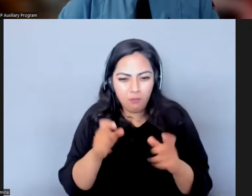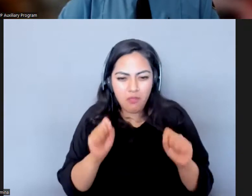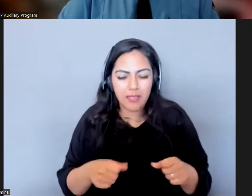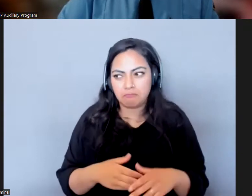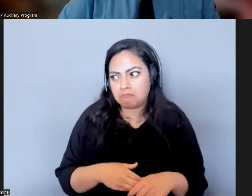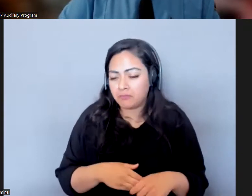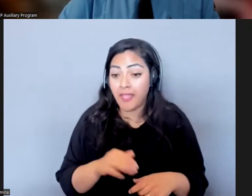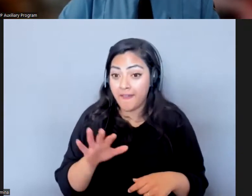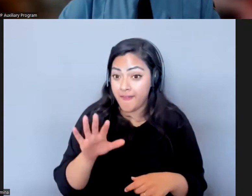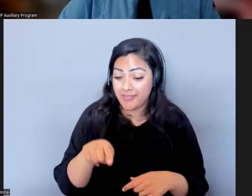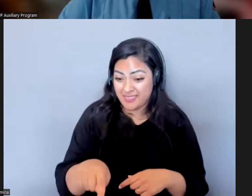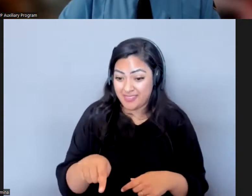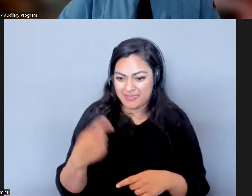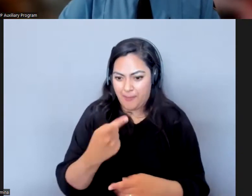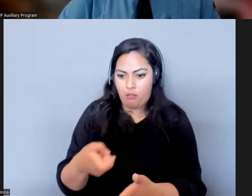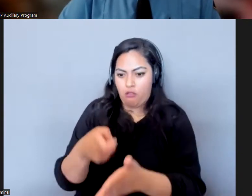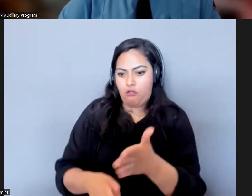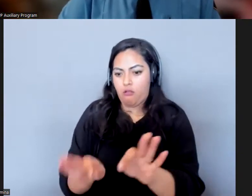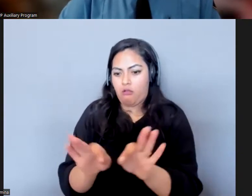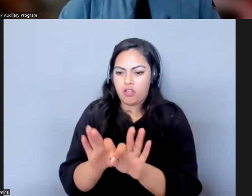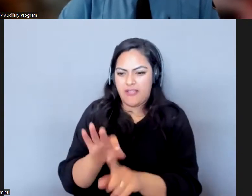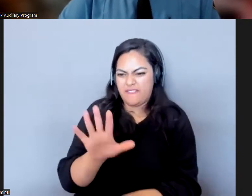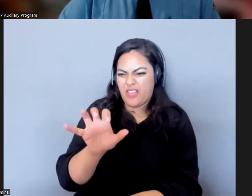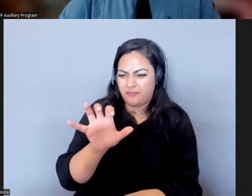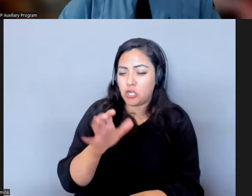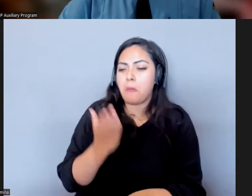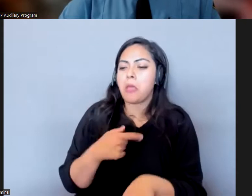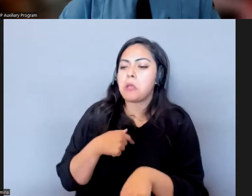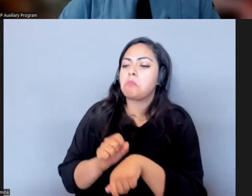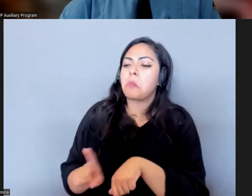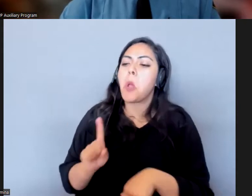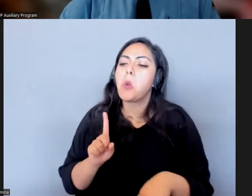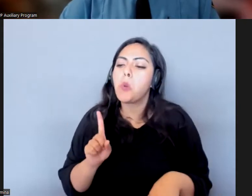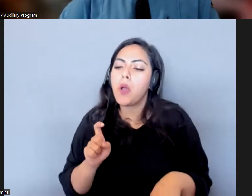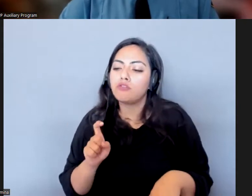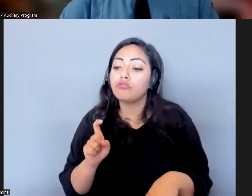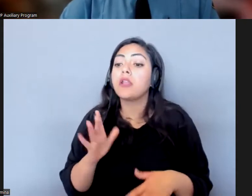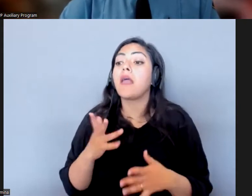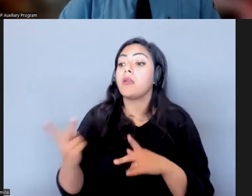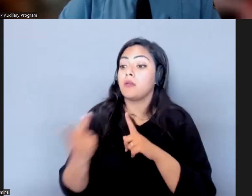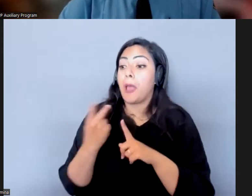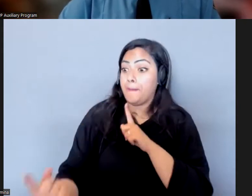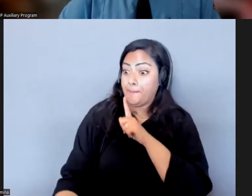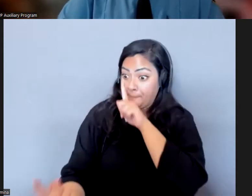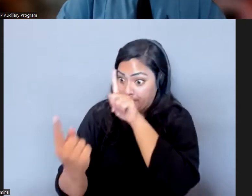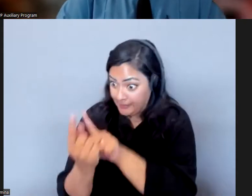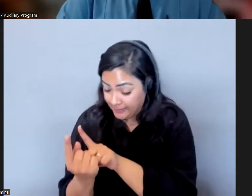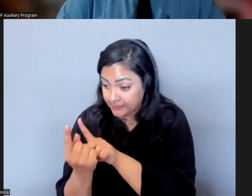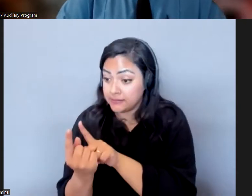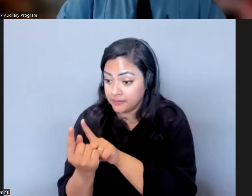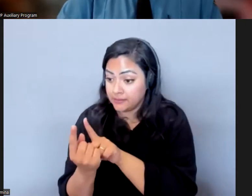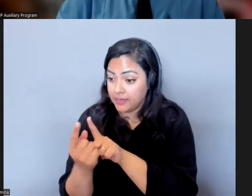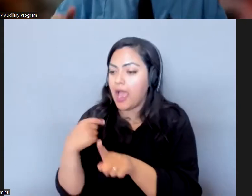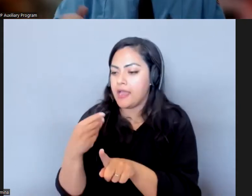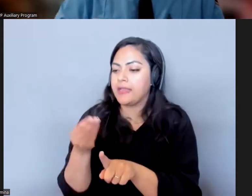a $500 item, I'll send you $100 and I'll meet you at this location or a safe spot, safe trade zone. Um, but